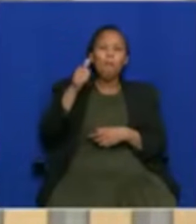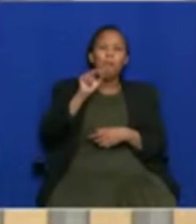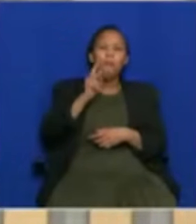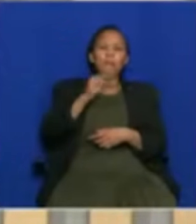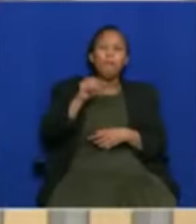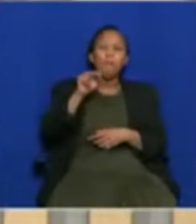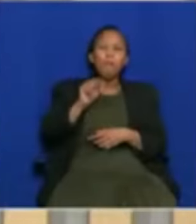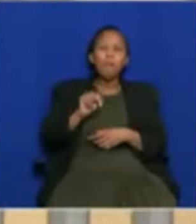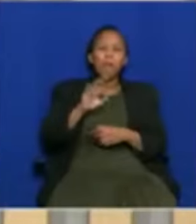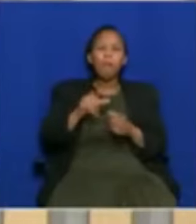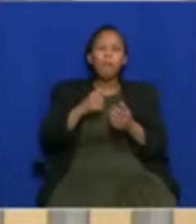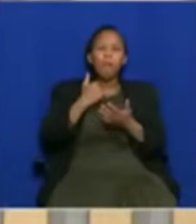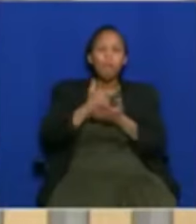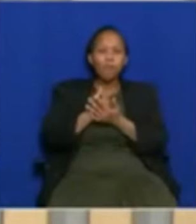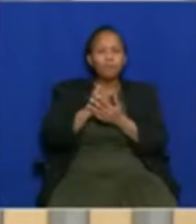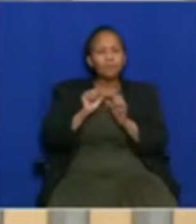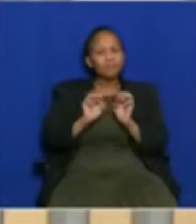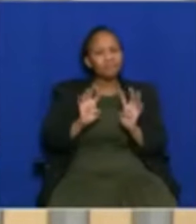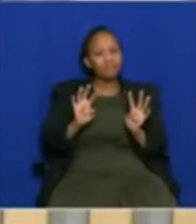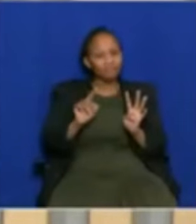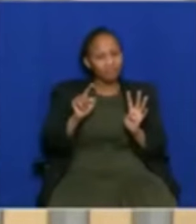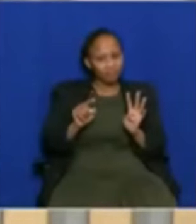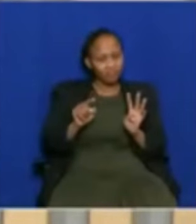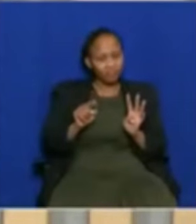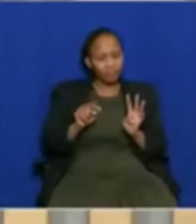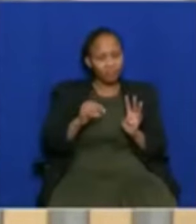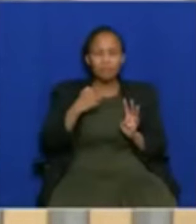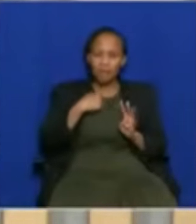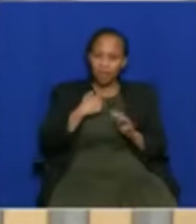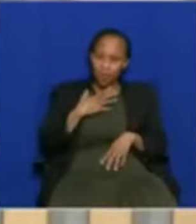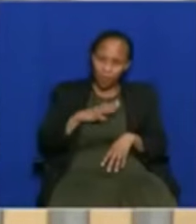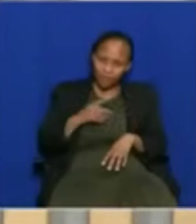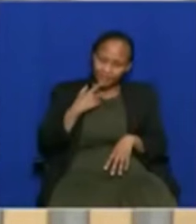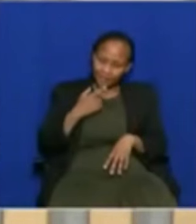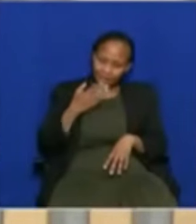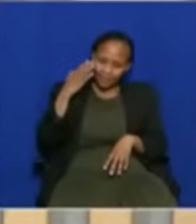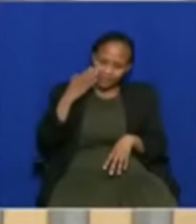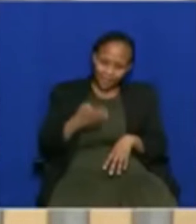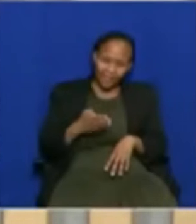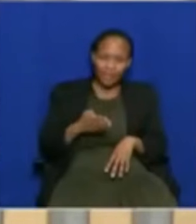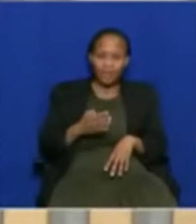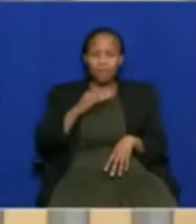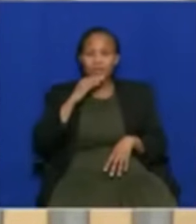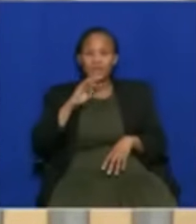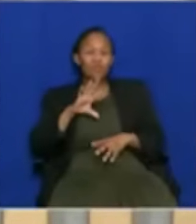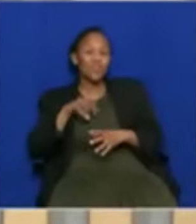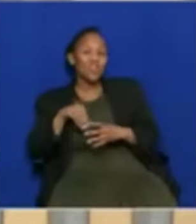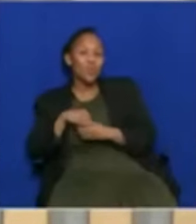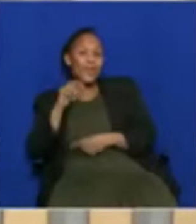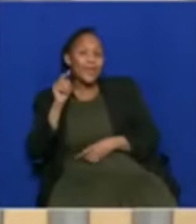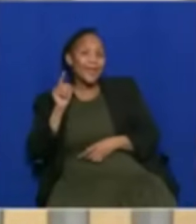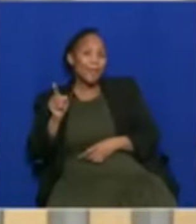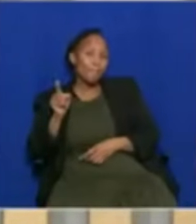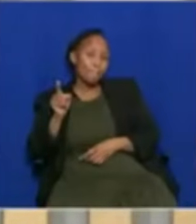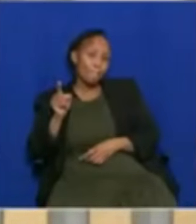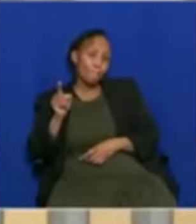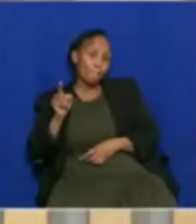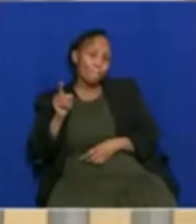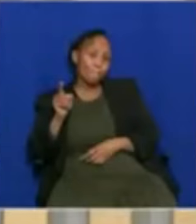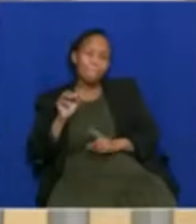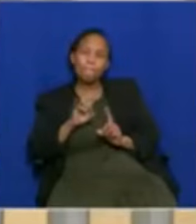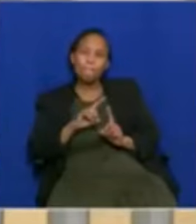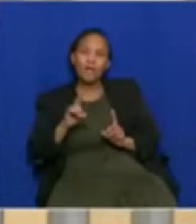that's what I wanted to say. He is there. And so it was including him there is not to say, but him